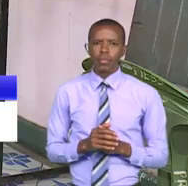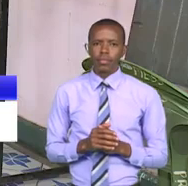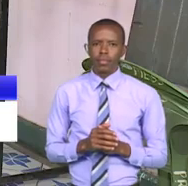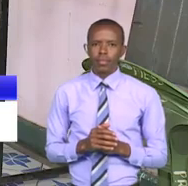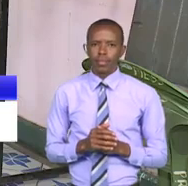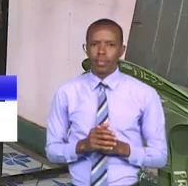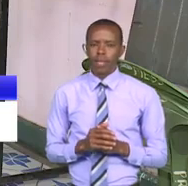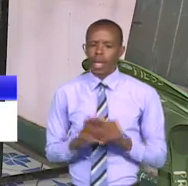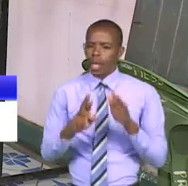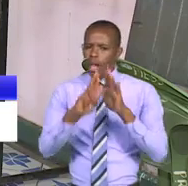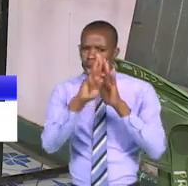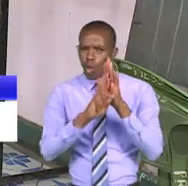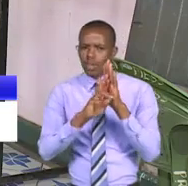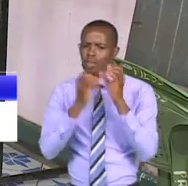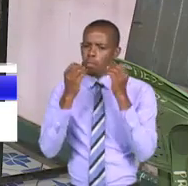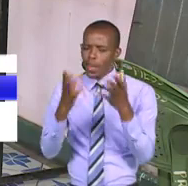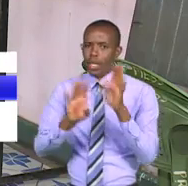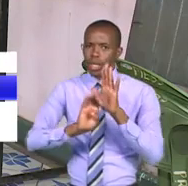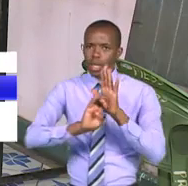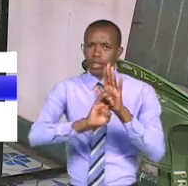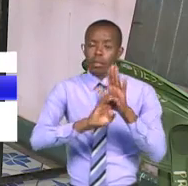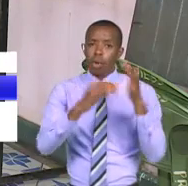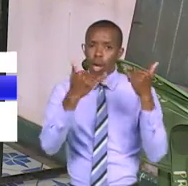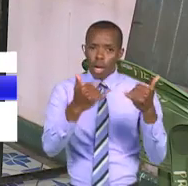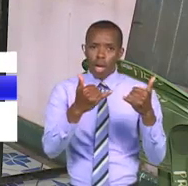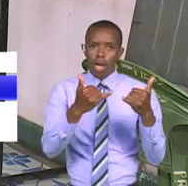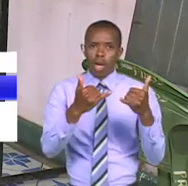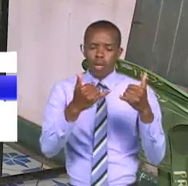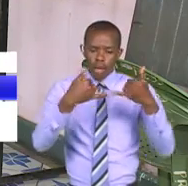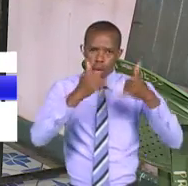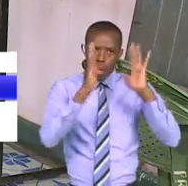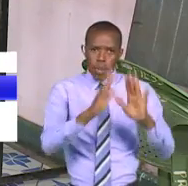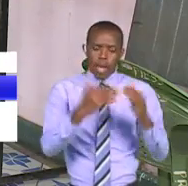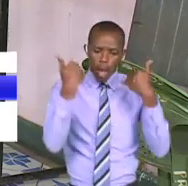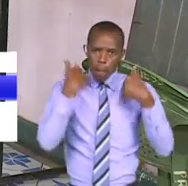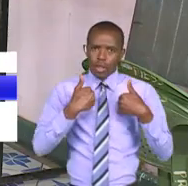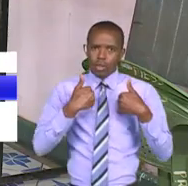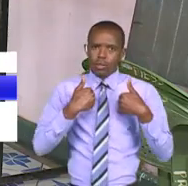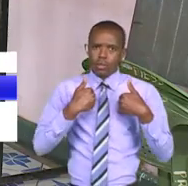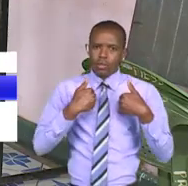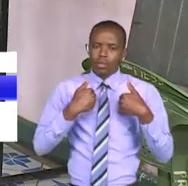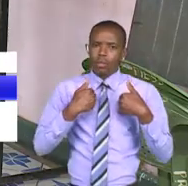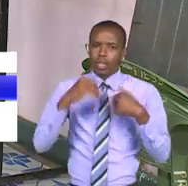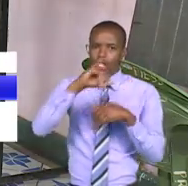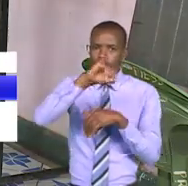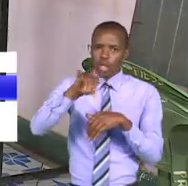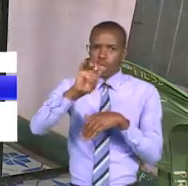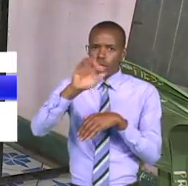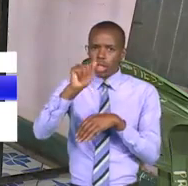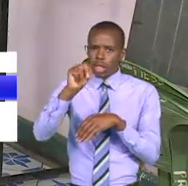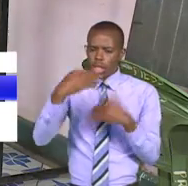Kuna rules mingi. Kama sahi, kama mchezaji wa darts, mimi sifai kufaa jeans. Huwezi cheza na